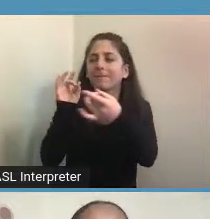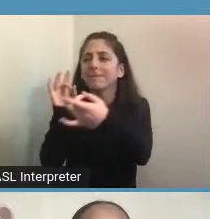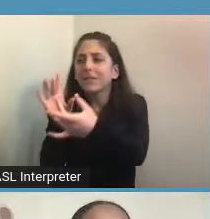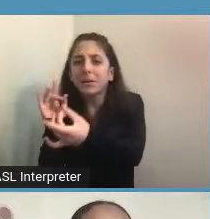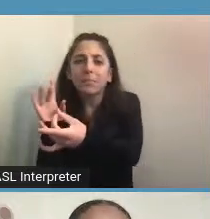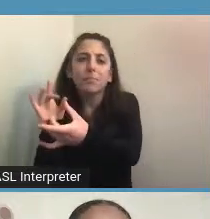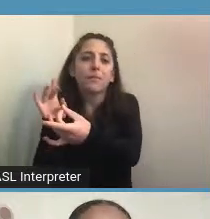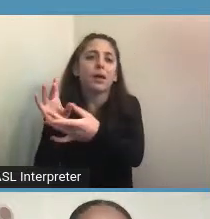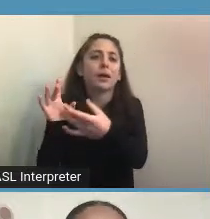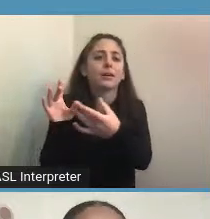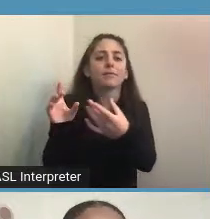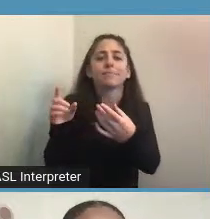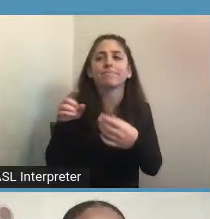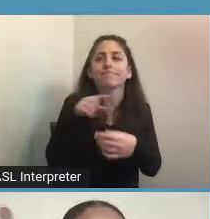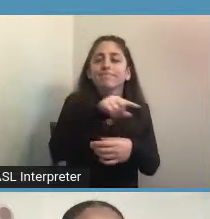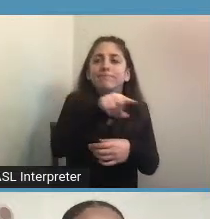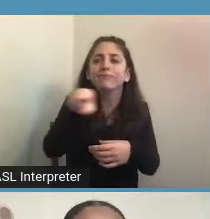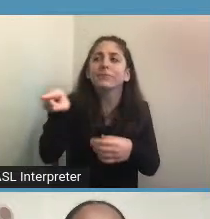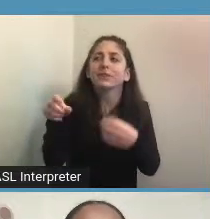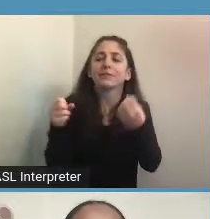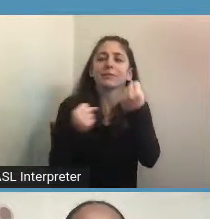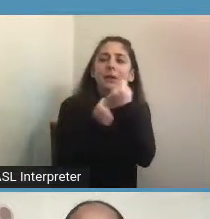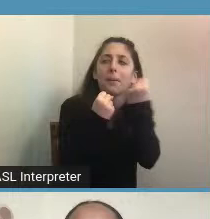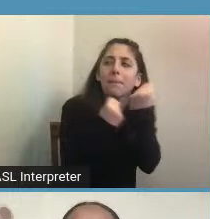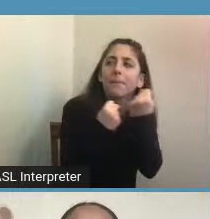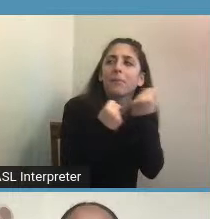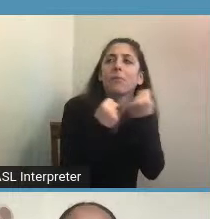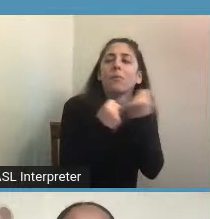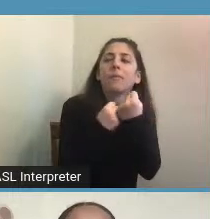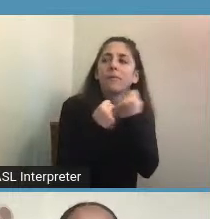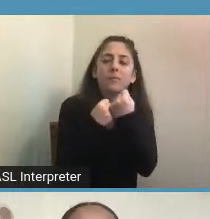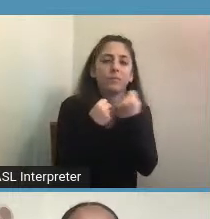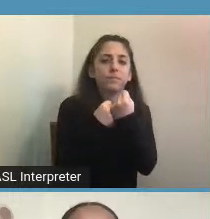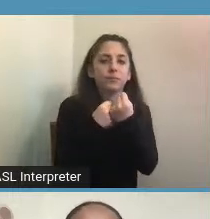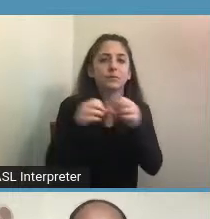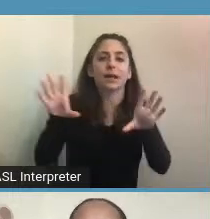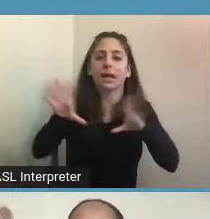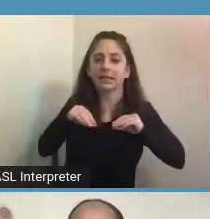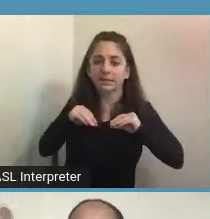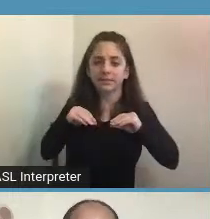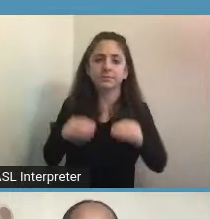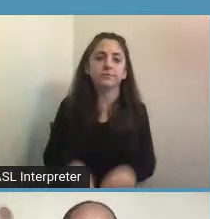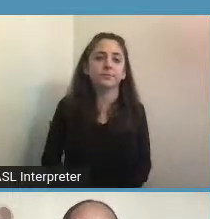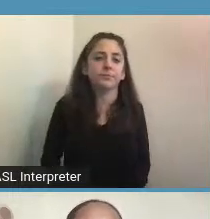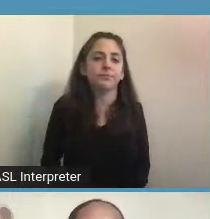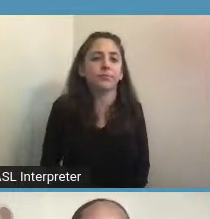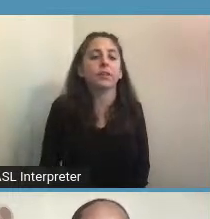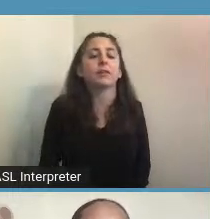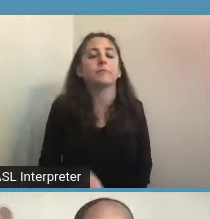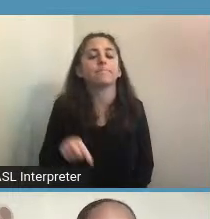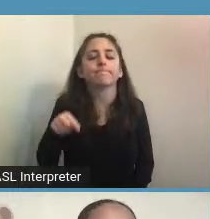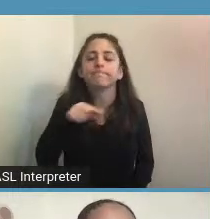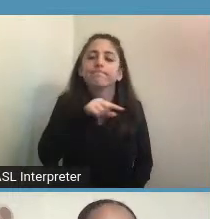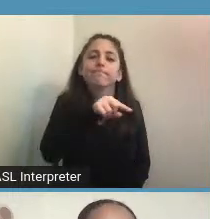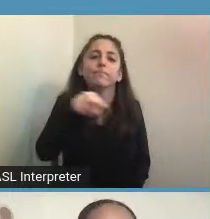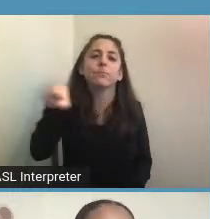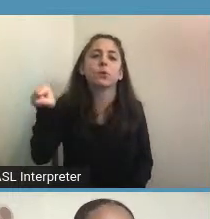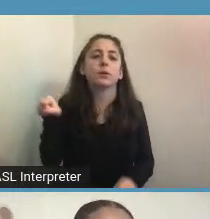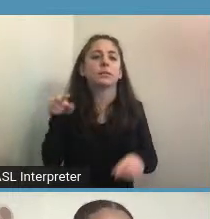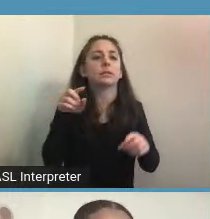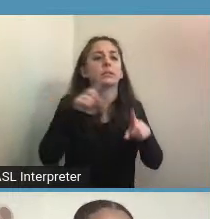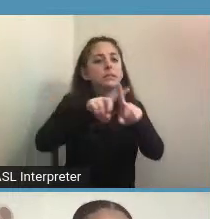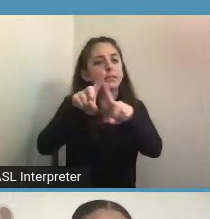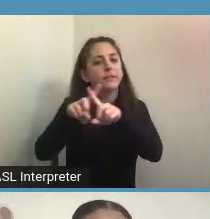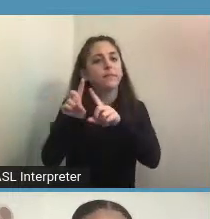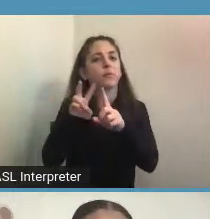institutions, but so are so many other people, and they're taking the look from a different angle. So I love to say, like, I'm from